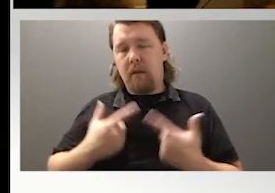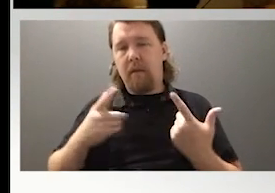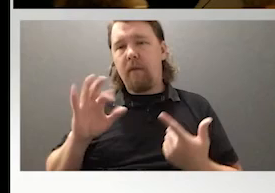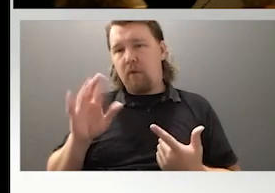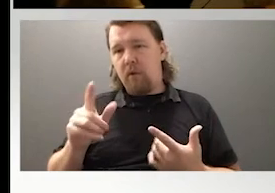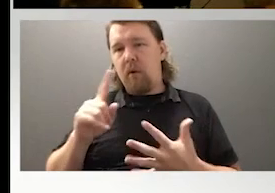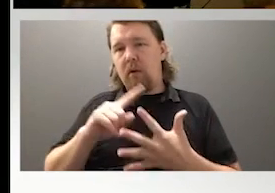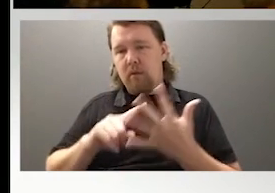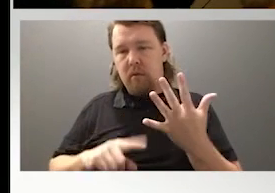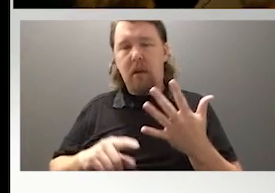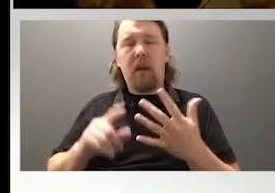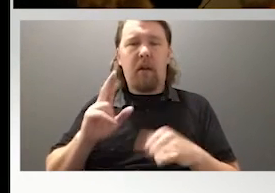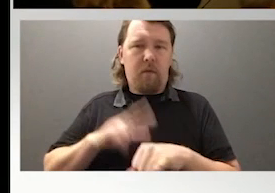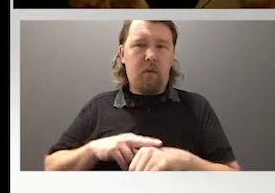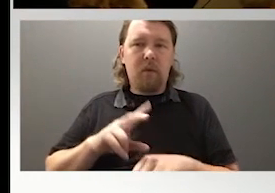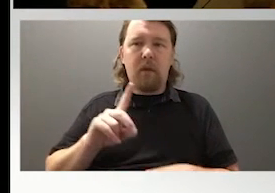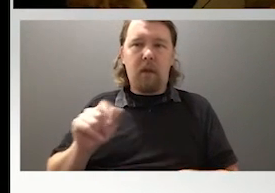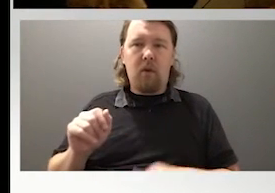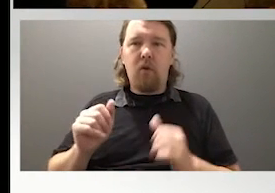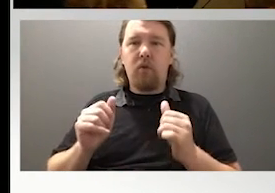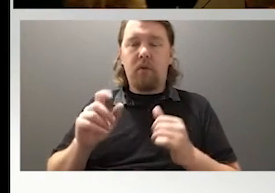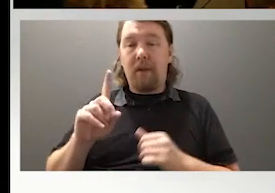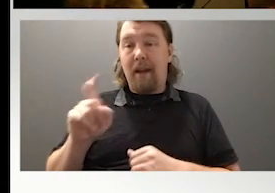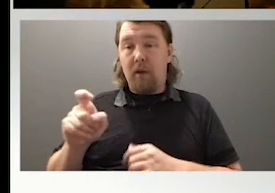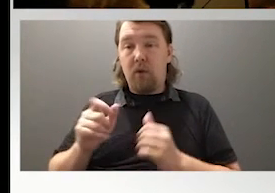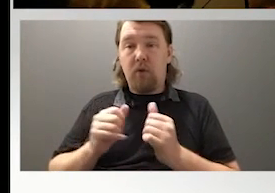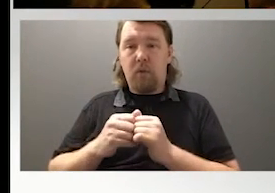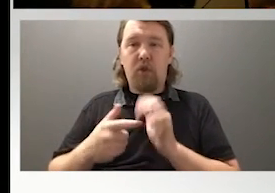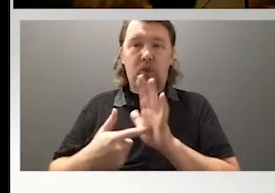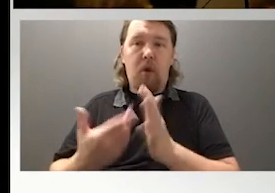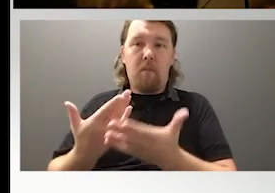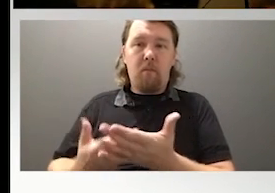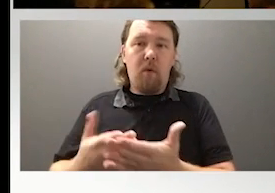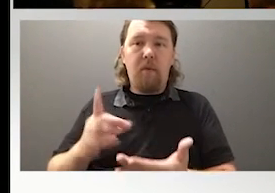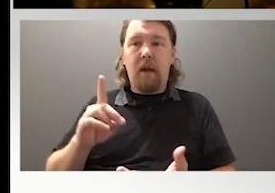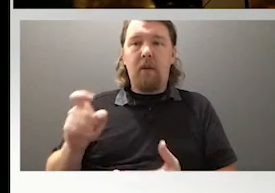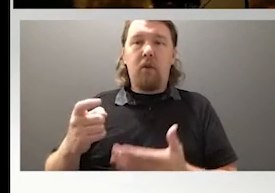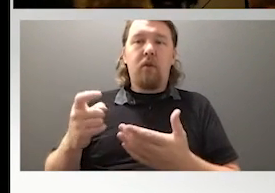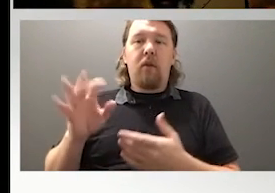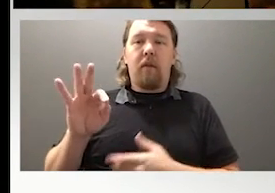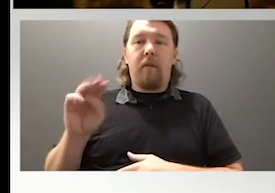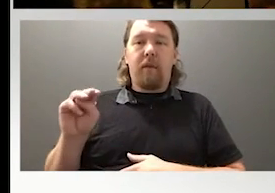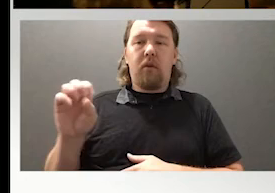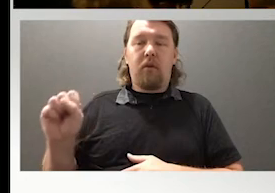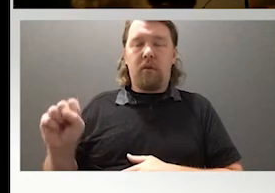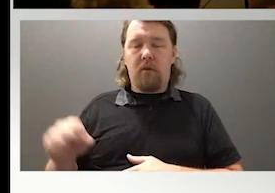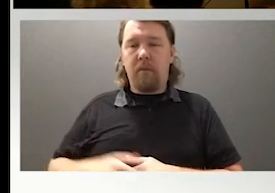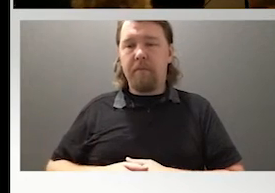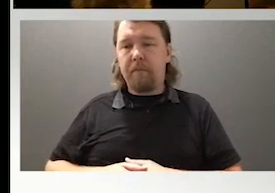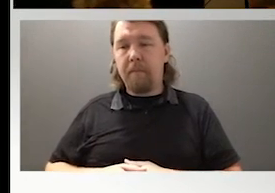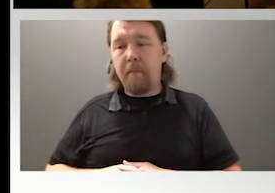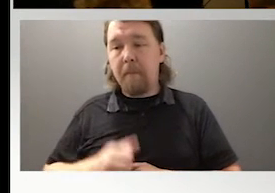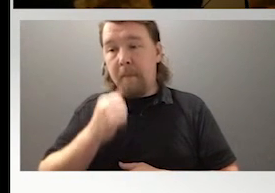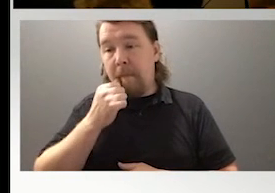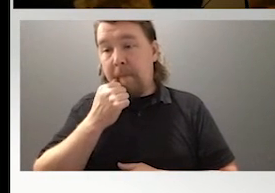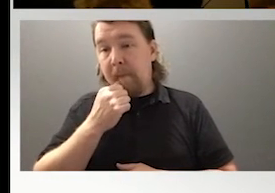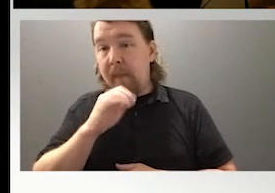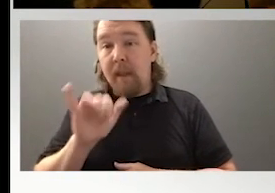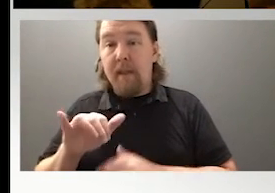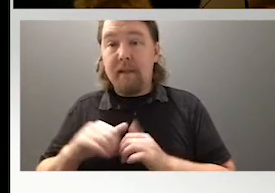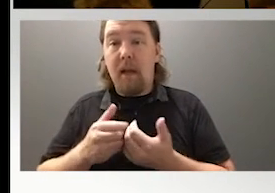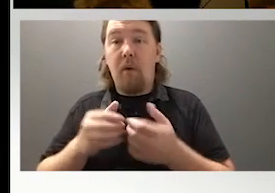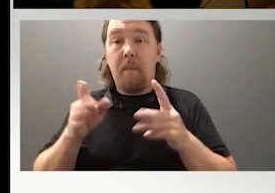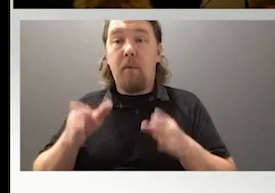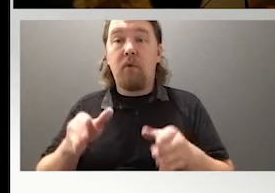resident, and of course diagnosed with showing proof of diagnosis of Phelan-McDermott syndrome. So these are the ways that someone